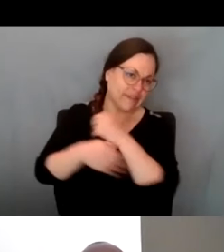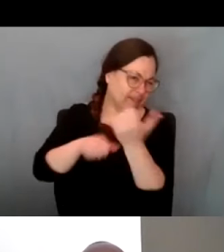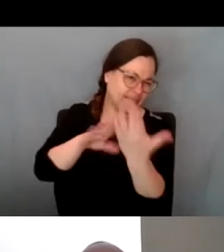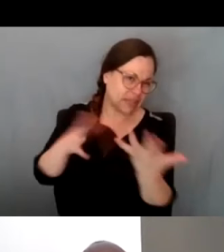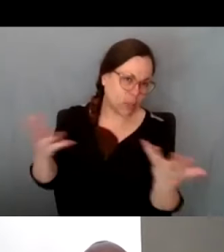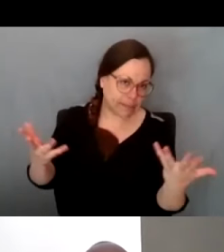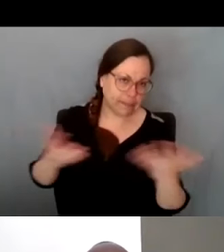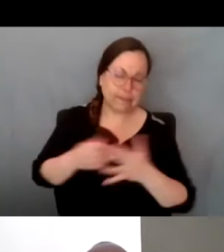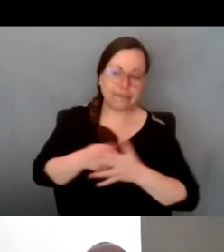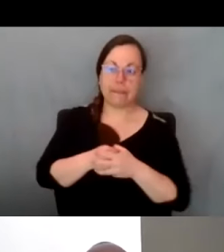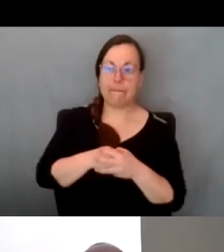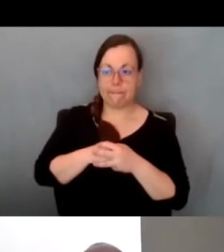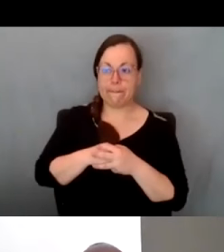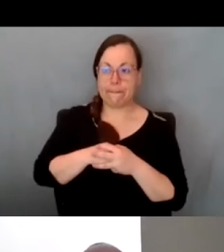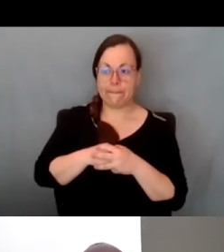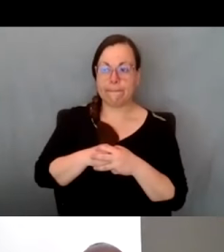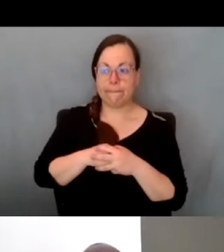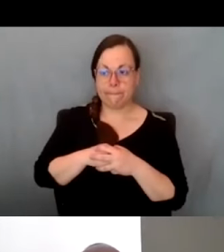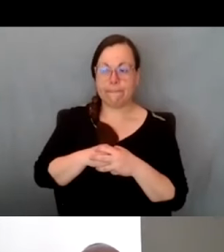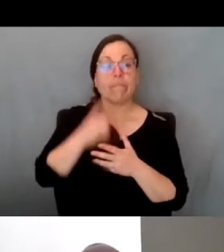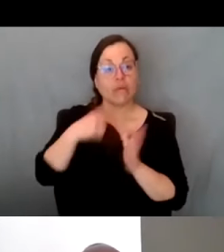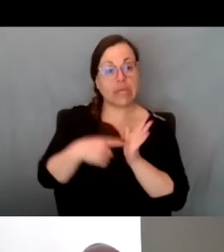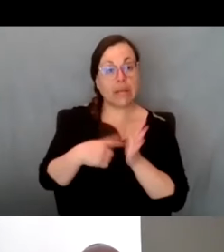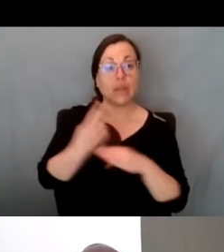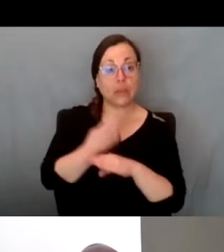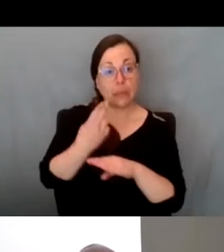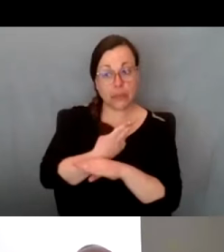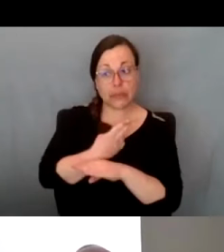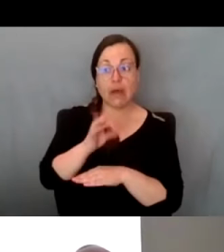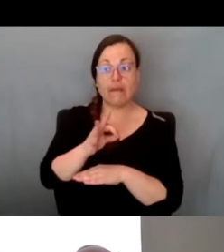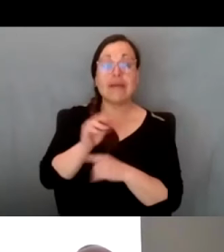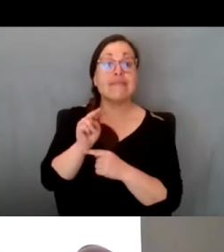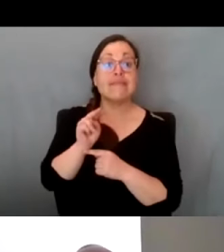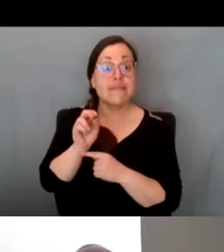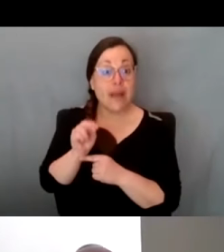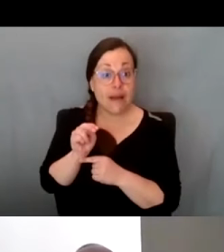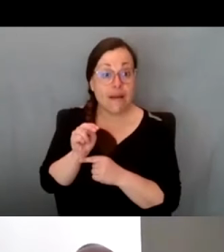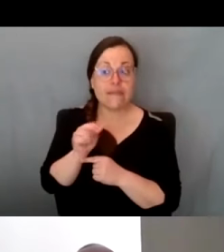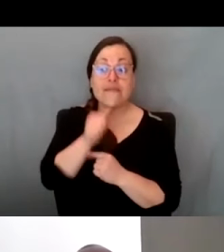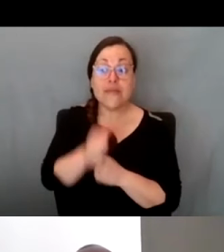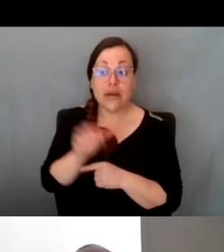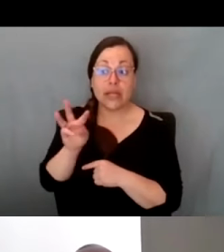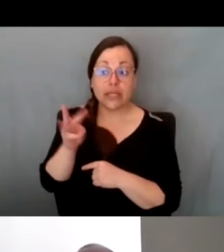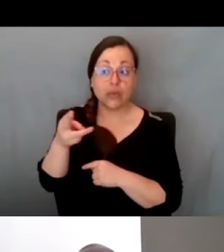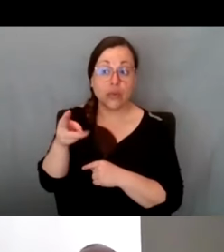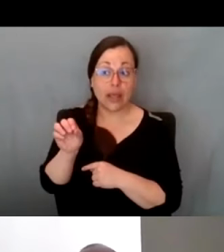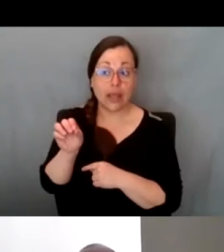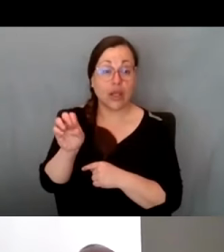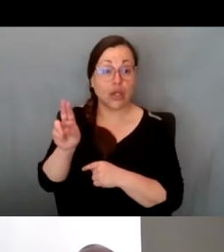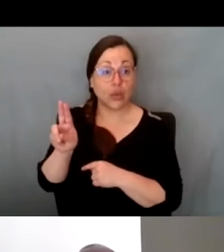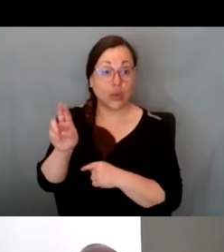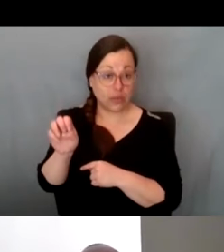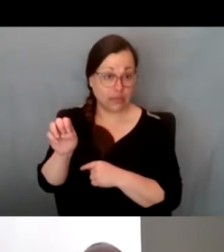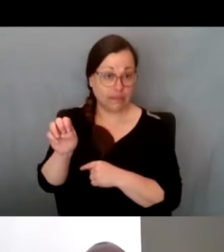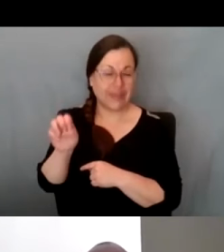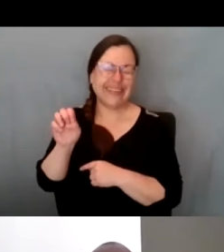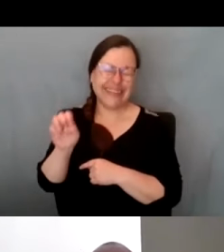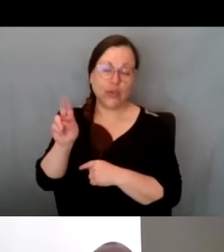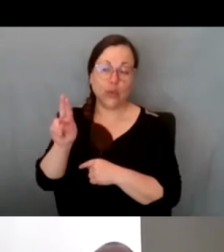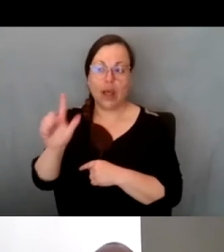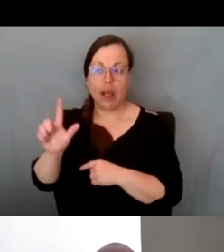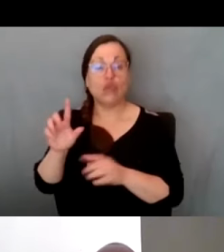It's the use of, for instance, the non-WHO EUL recommended vaccine, the emergency use